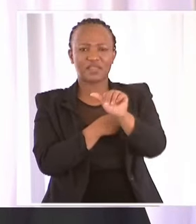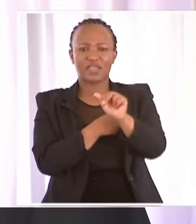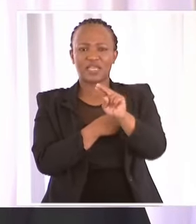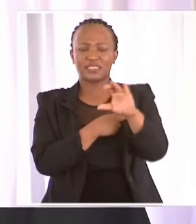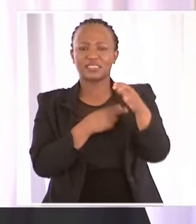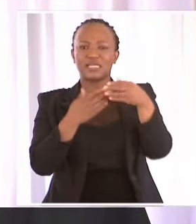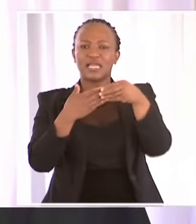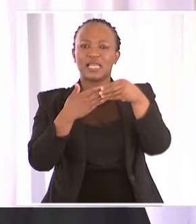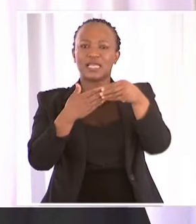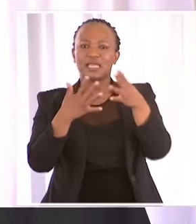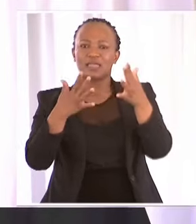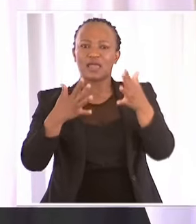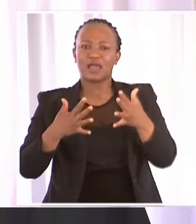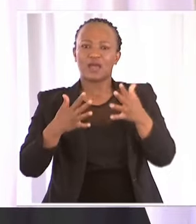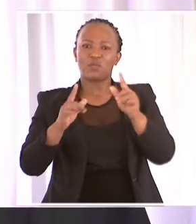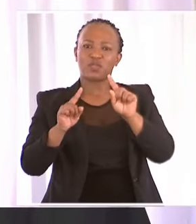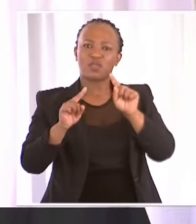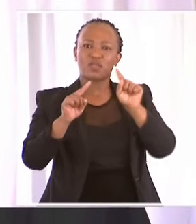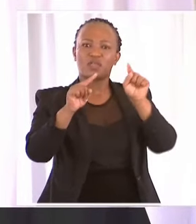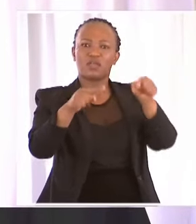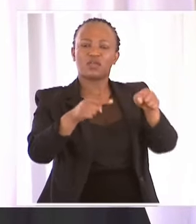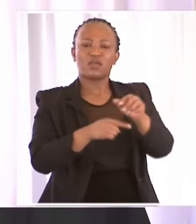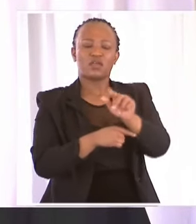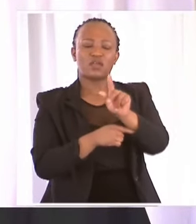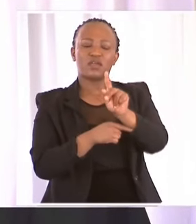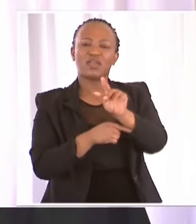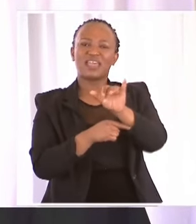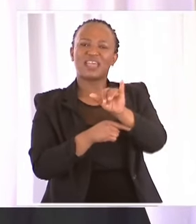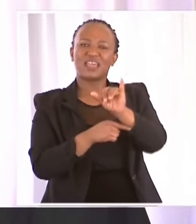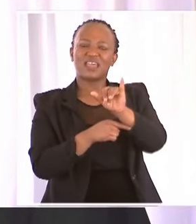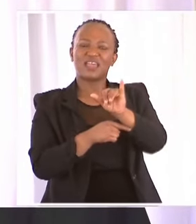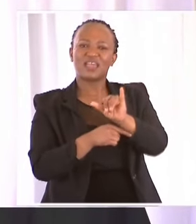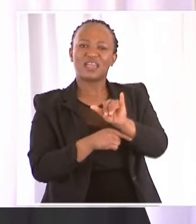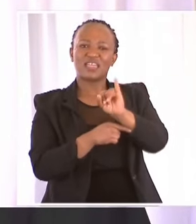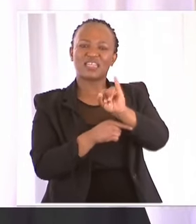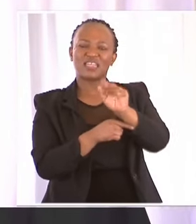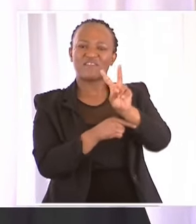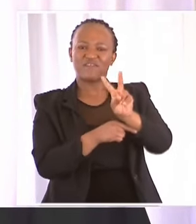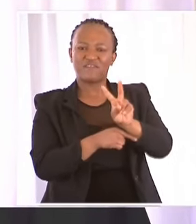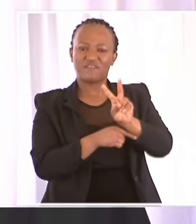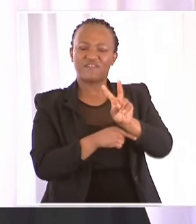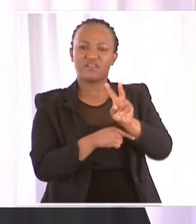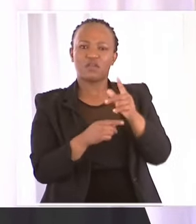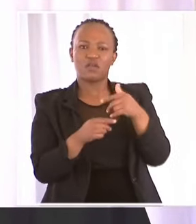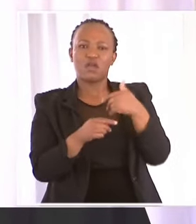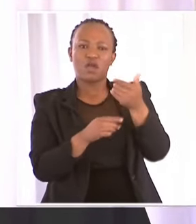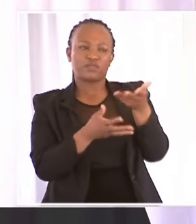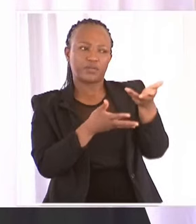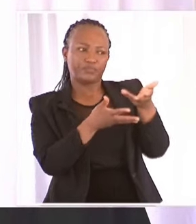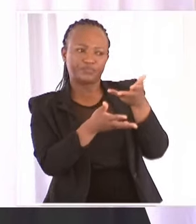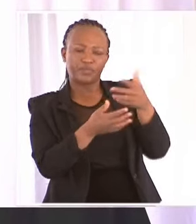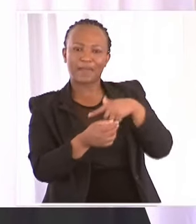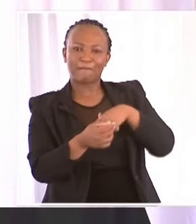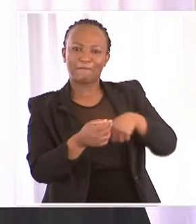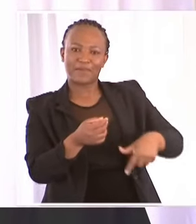Kyiv after we had had talks with President Zelensky. We